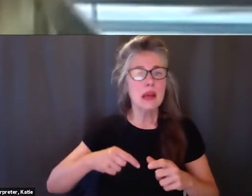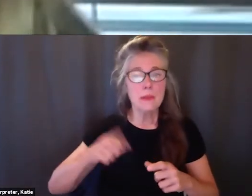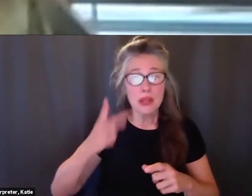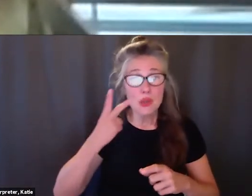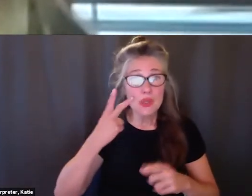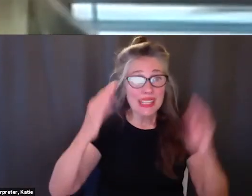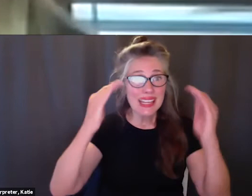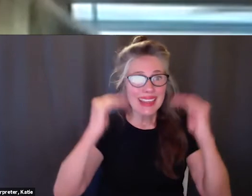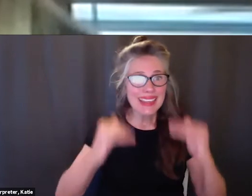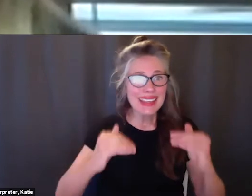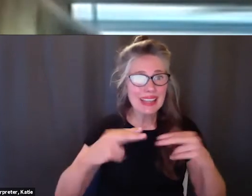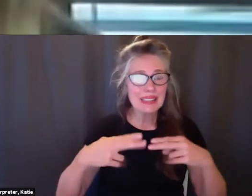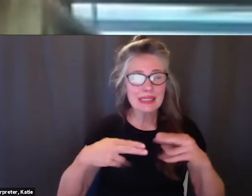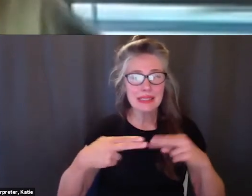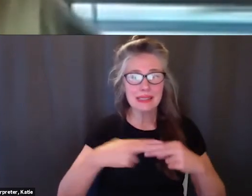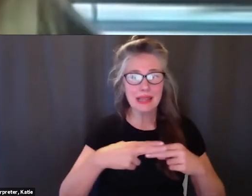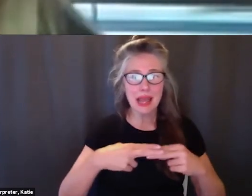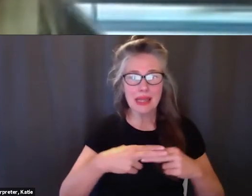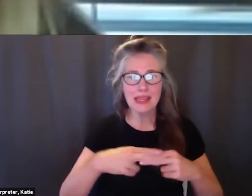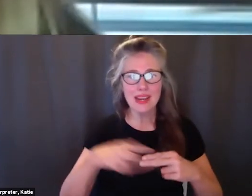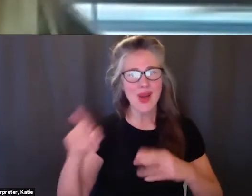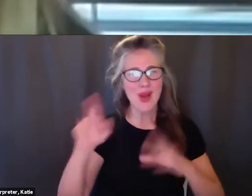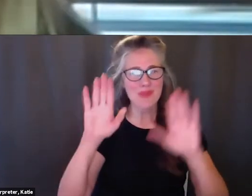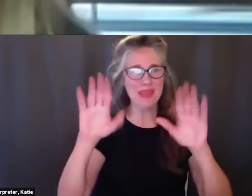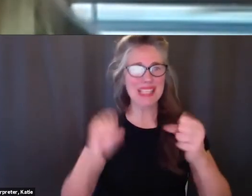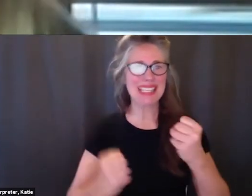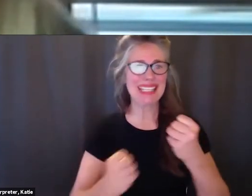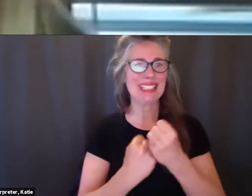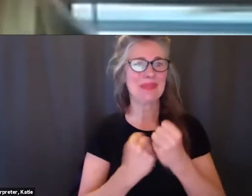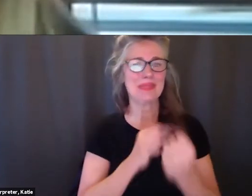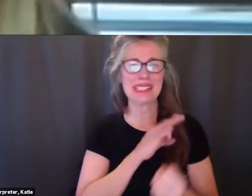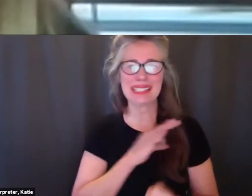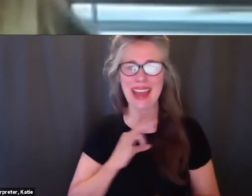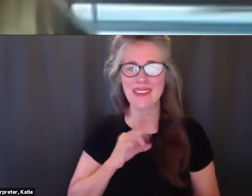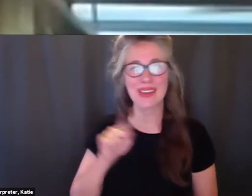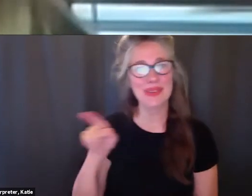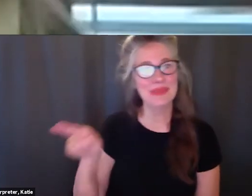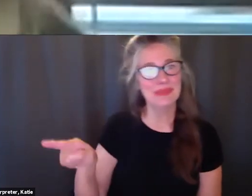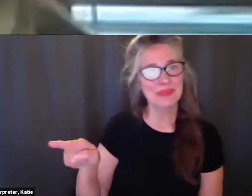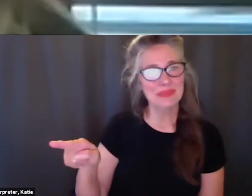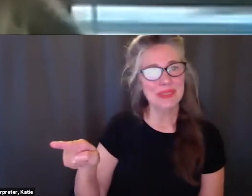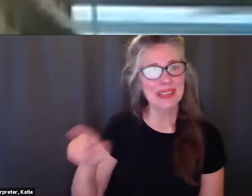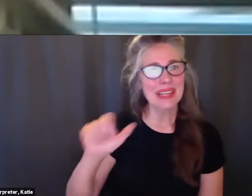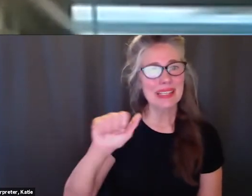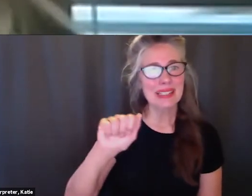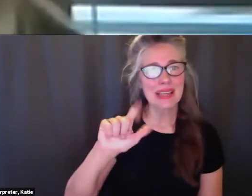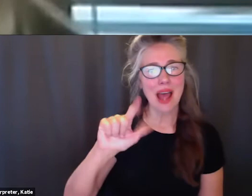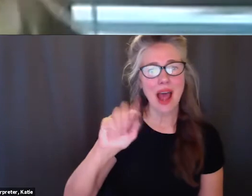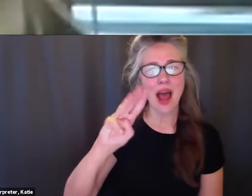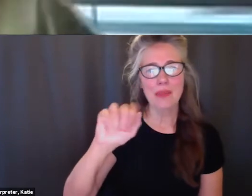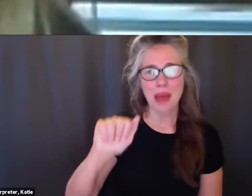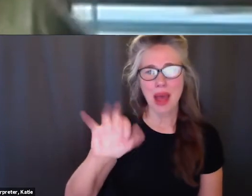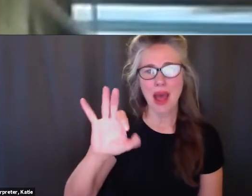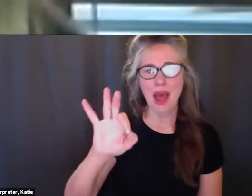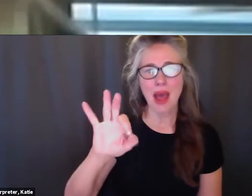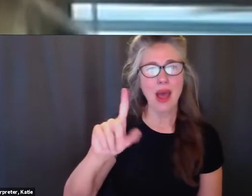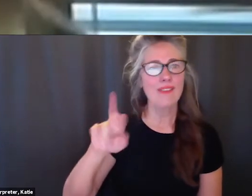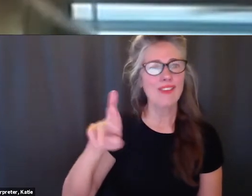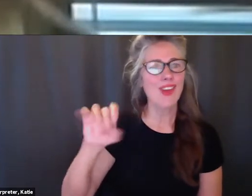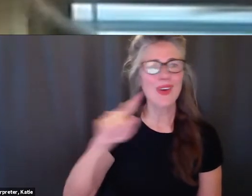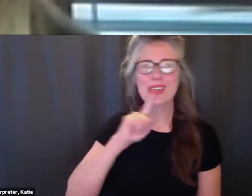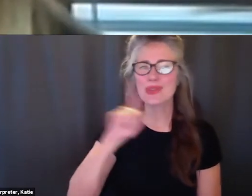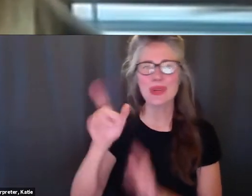next slide, please, our amazing support staff. Here we have Alma Flores, who just deserves a huge round of